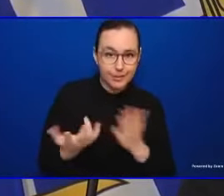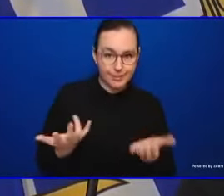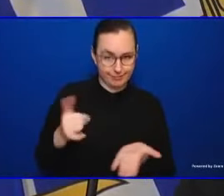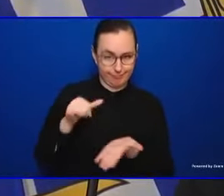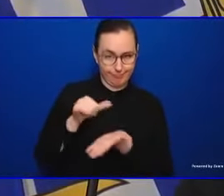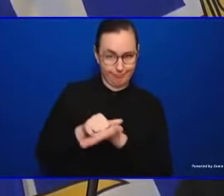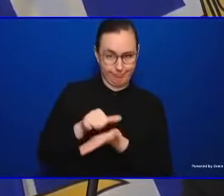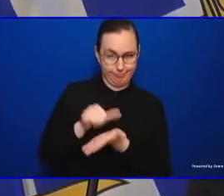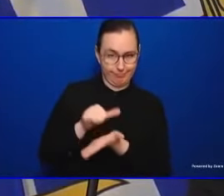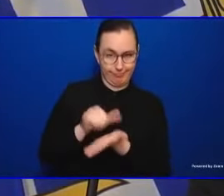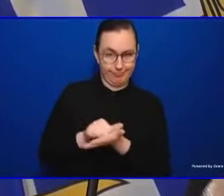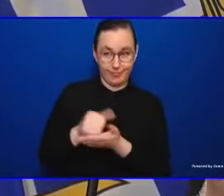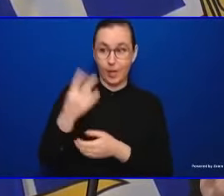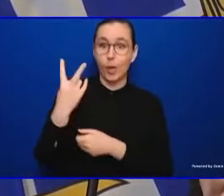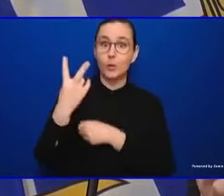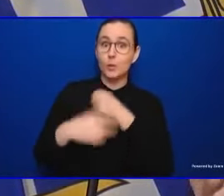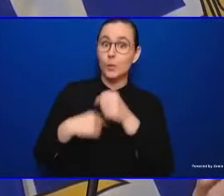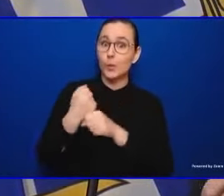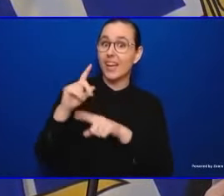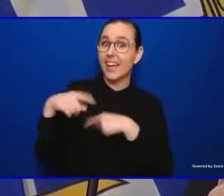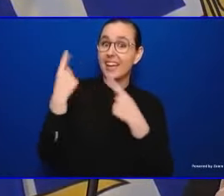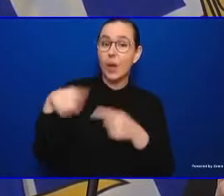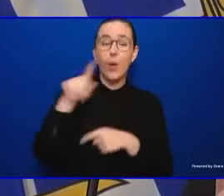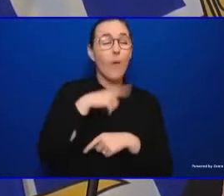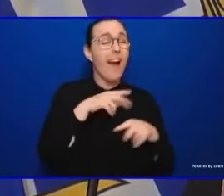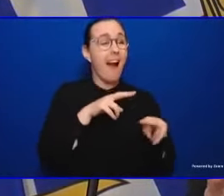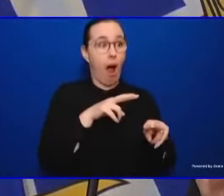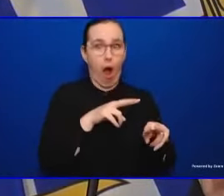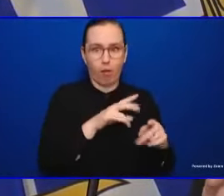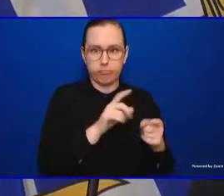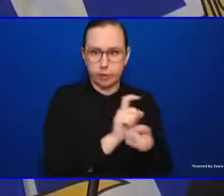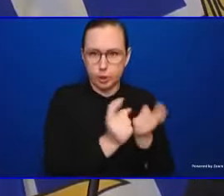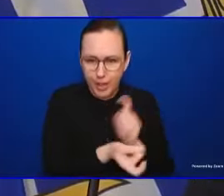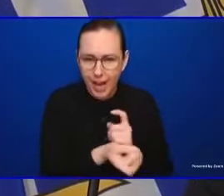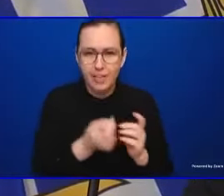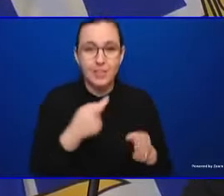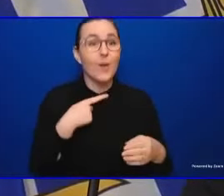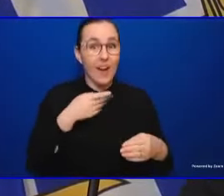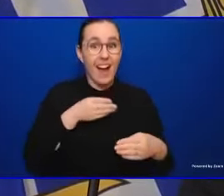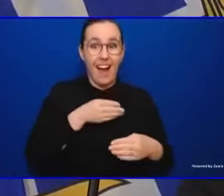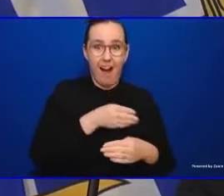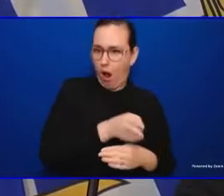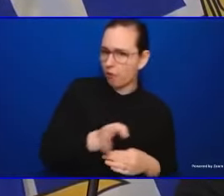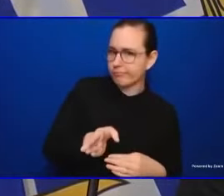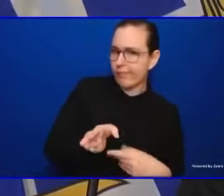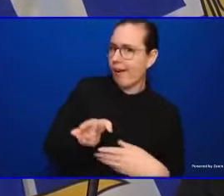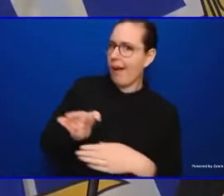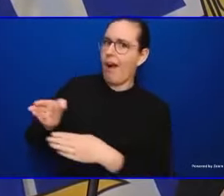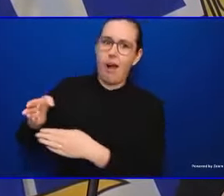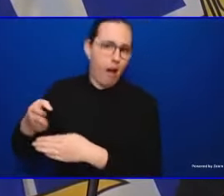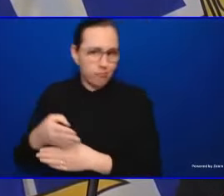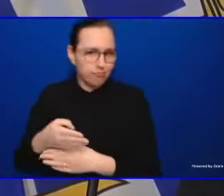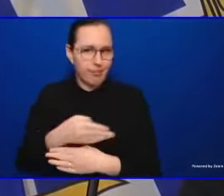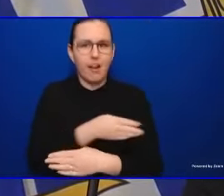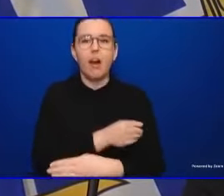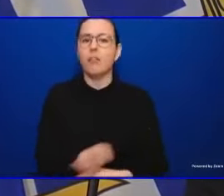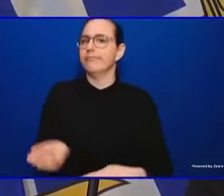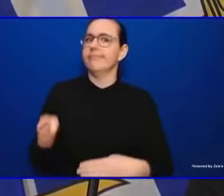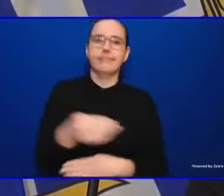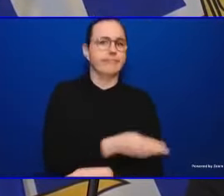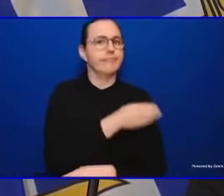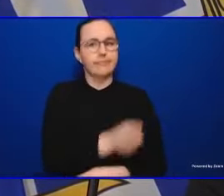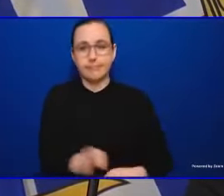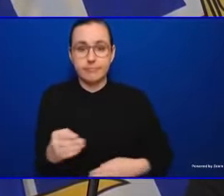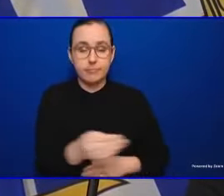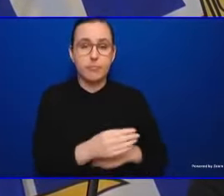must, make educated or informed guesses or decisions based on the imperfect information we